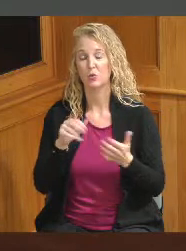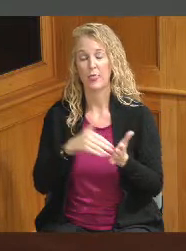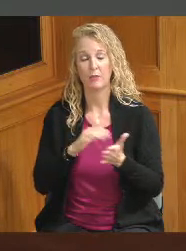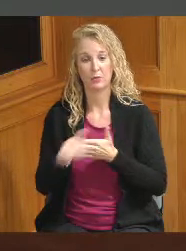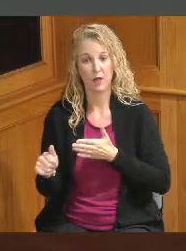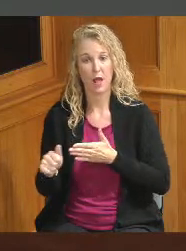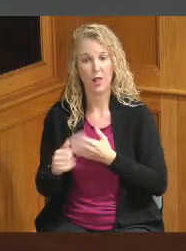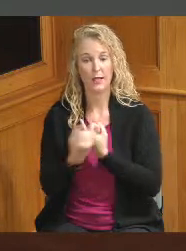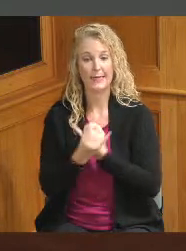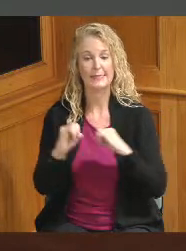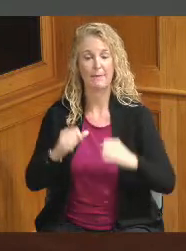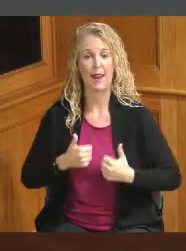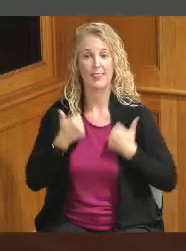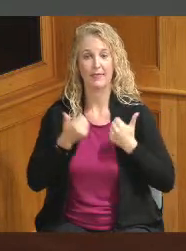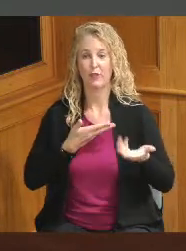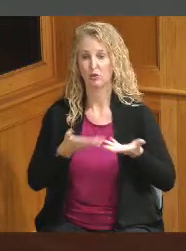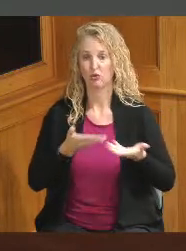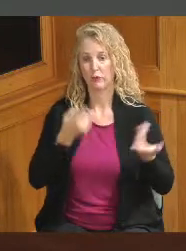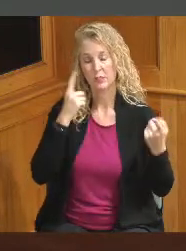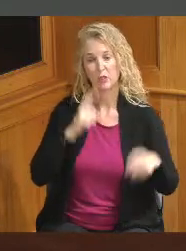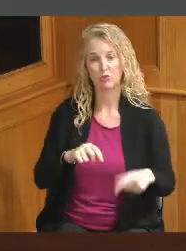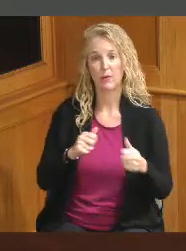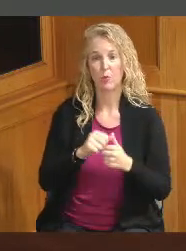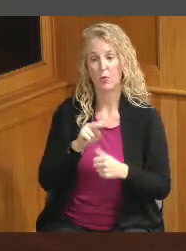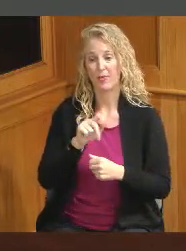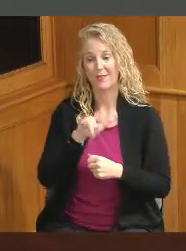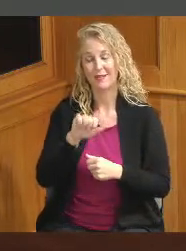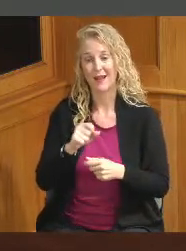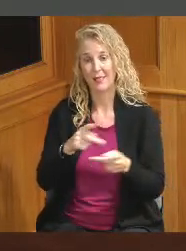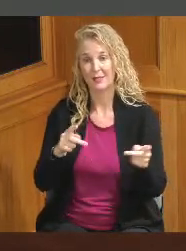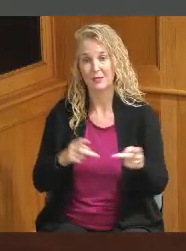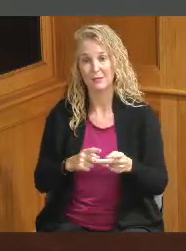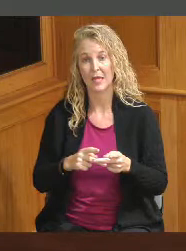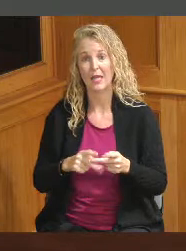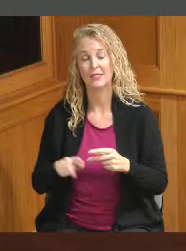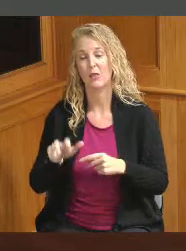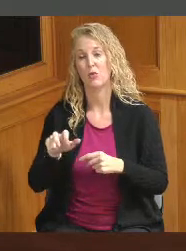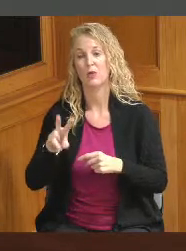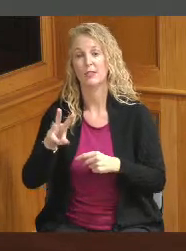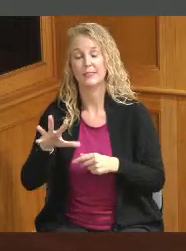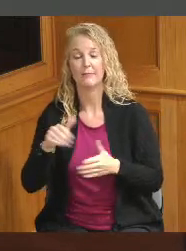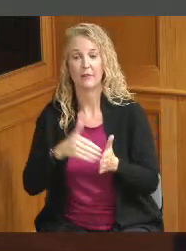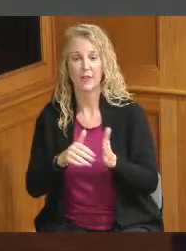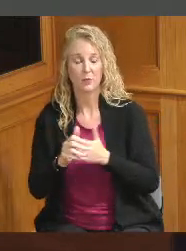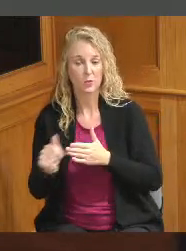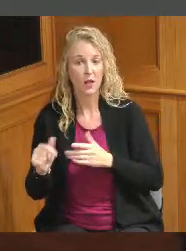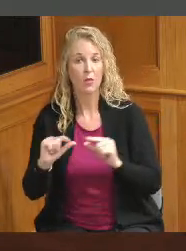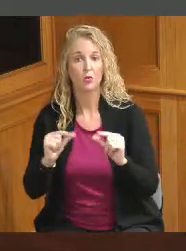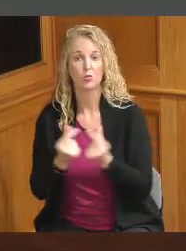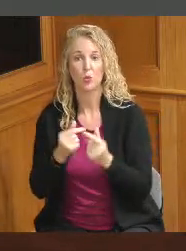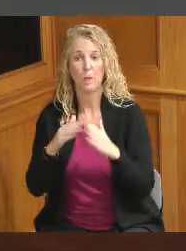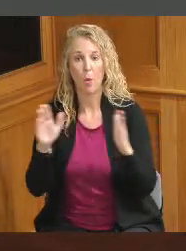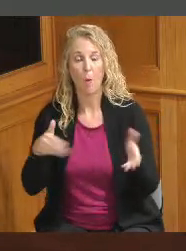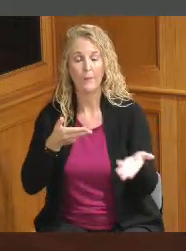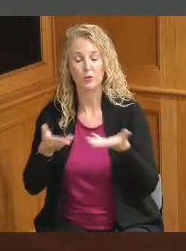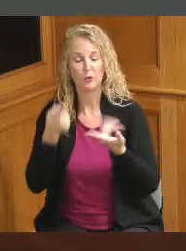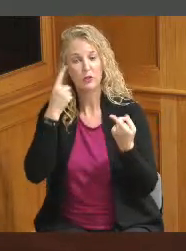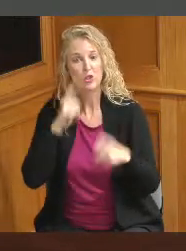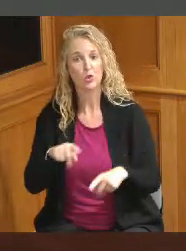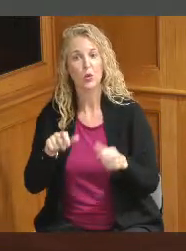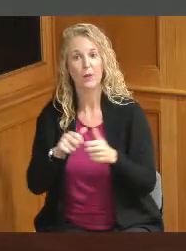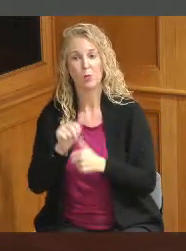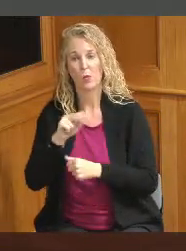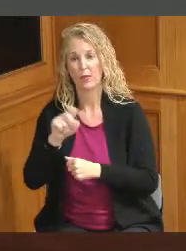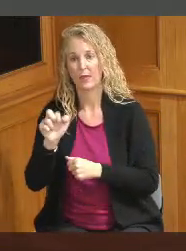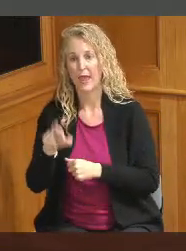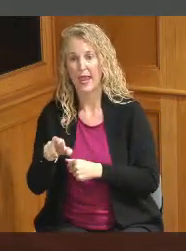$192,000 independent living services agreement with Nella's Place and a $365,000 group home services agreement with Anchored